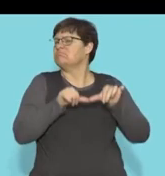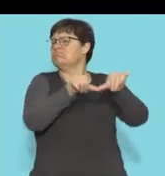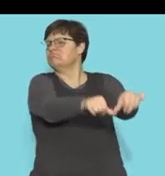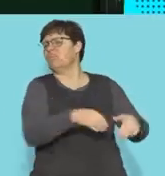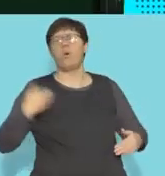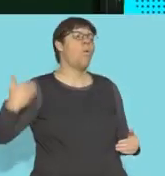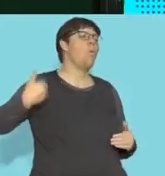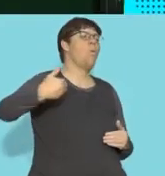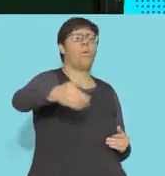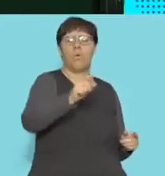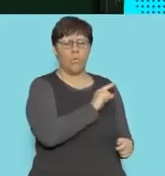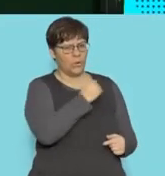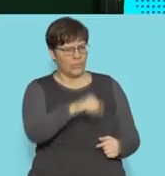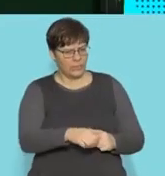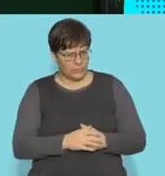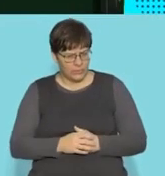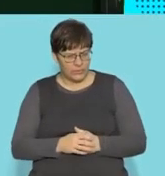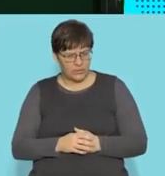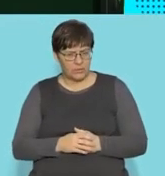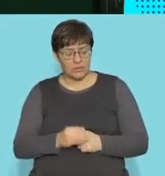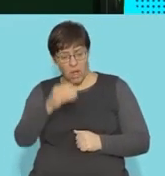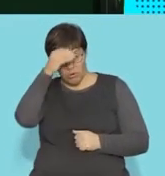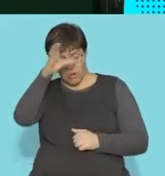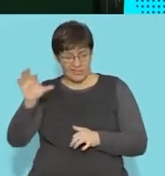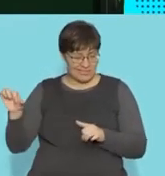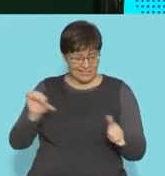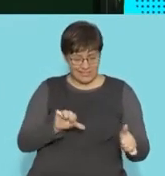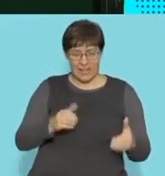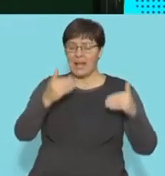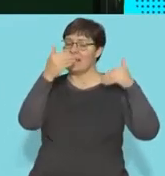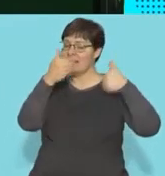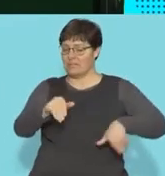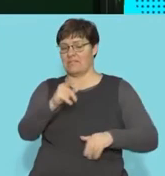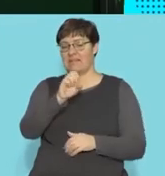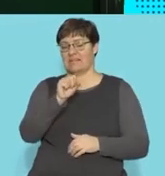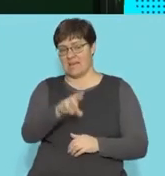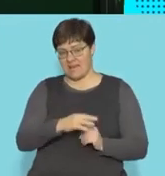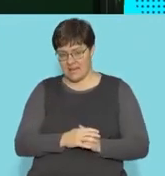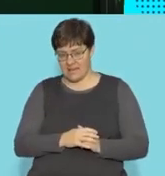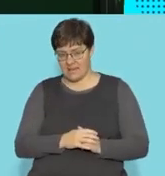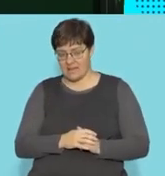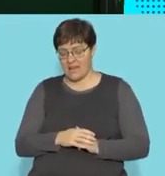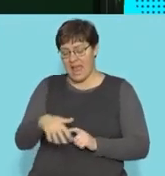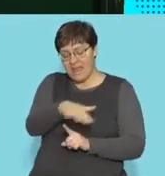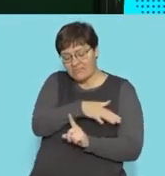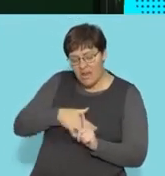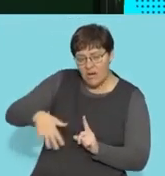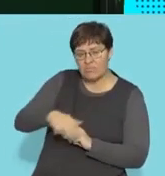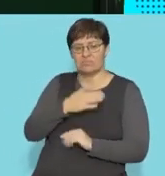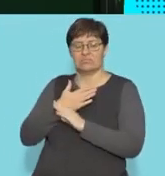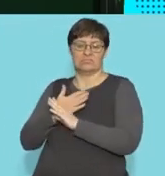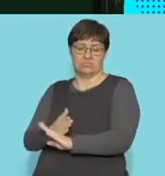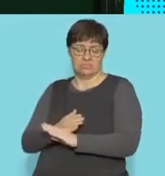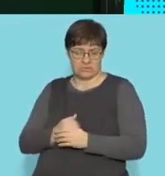A? Well, we've come back to these concepts of limiting factors,